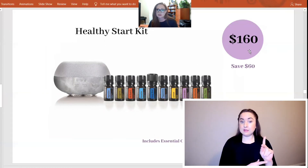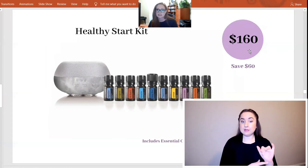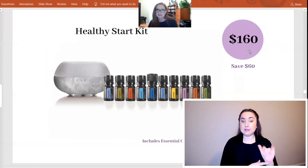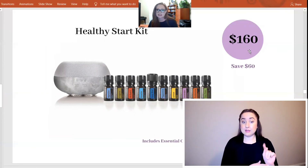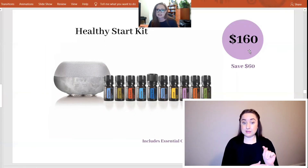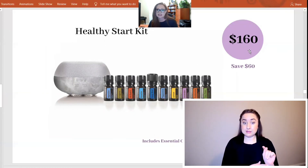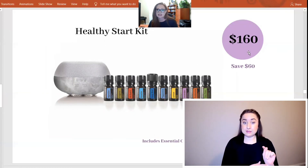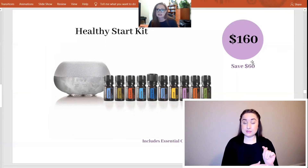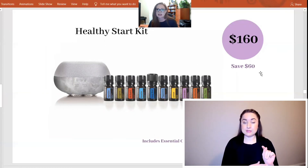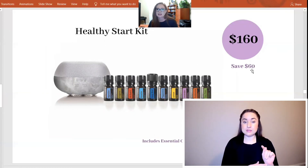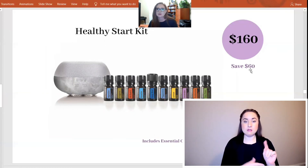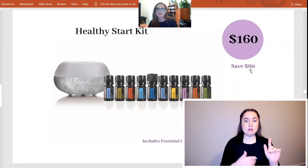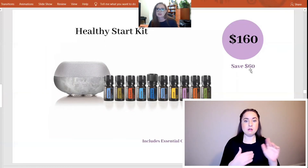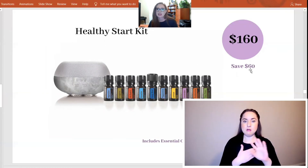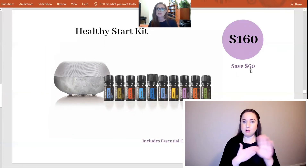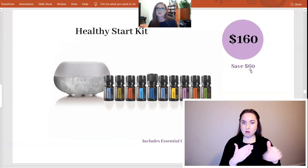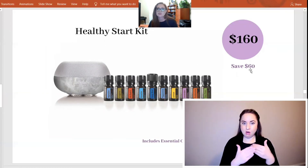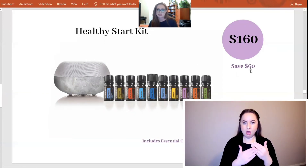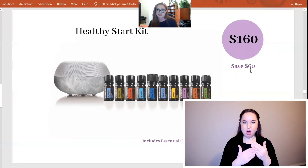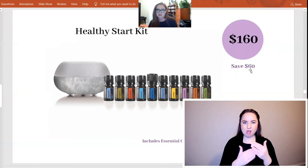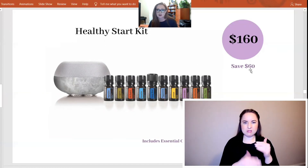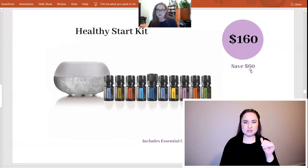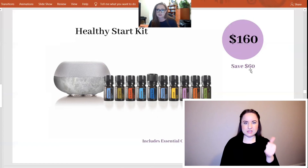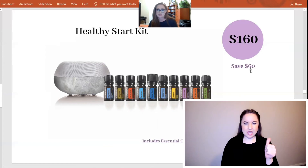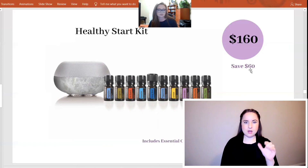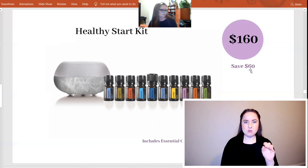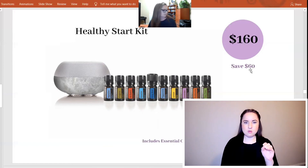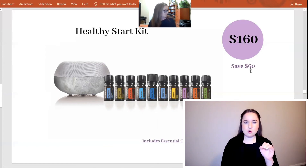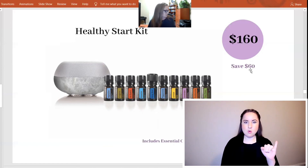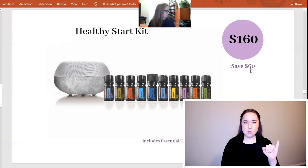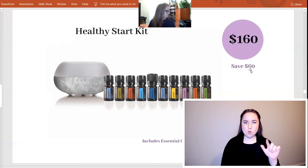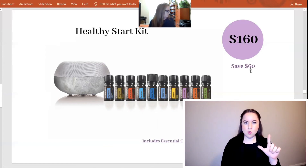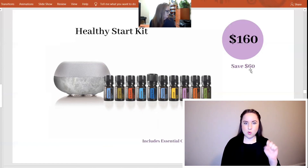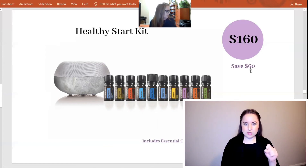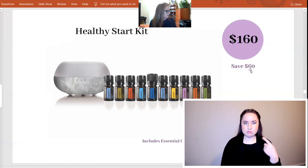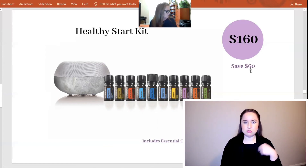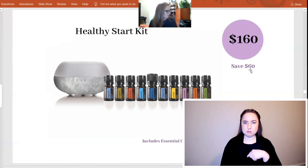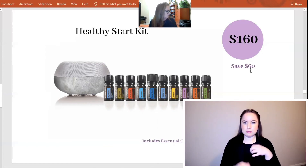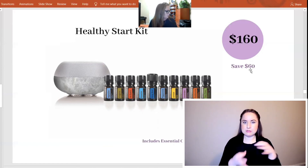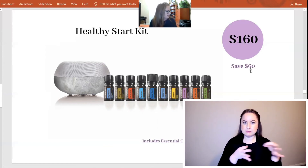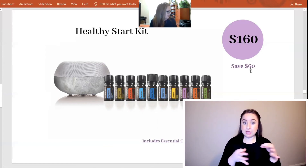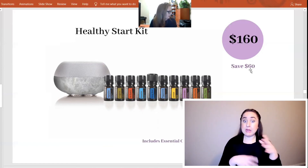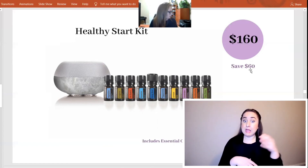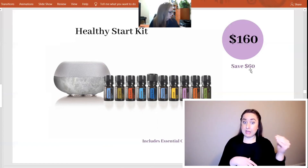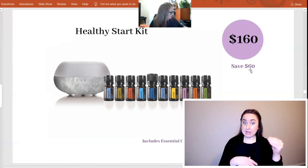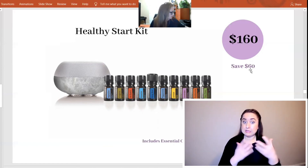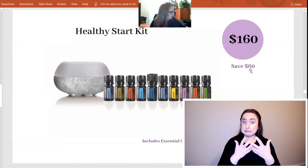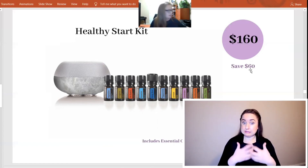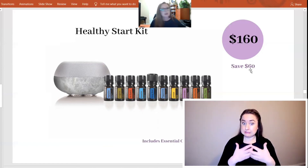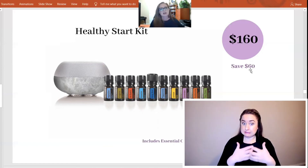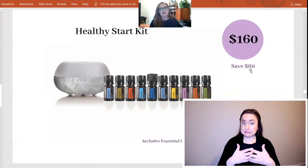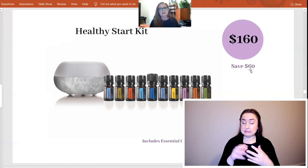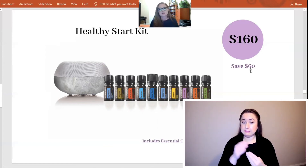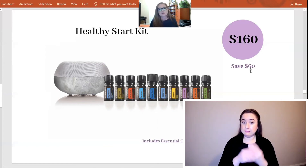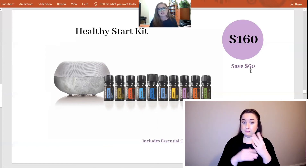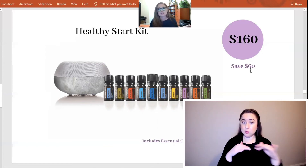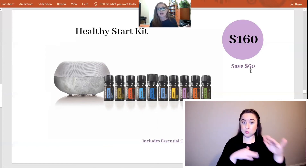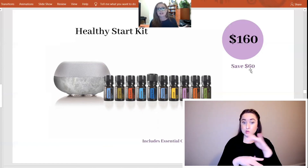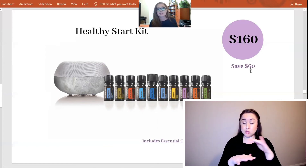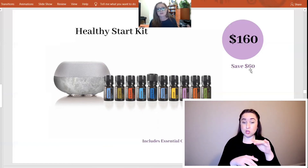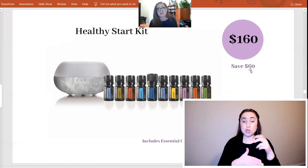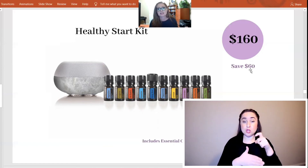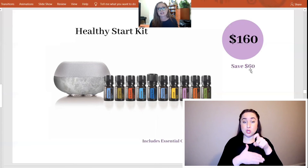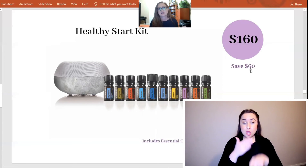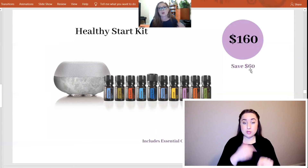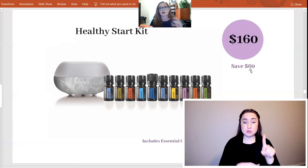160 and you save $60. I do want to point out that there is a